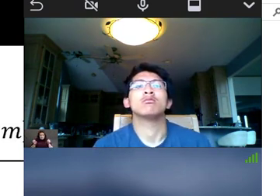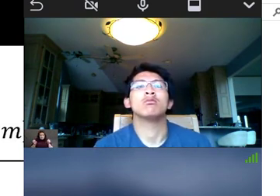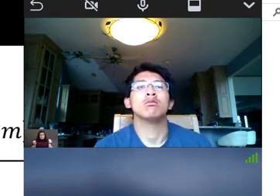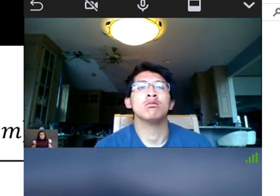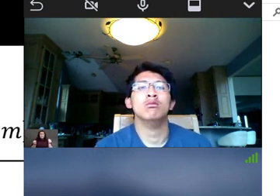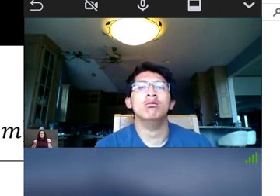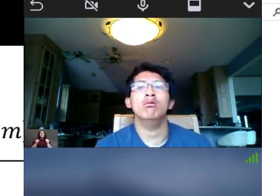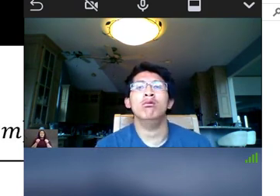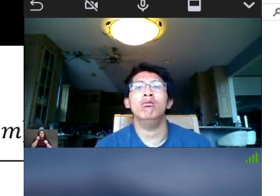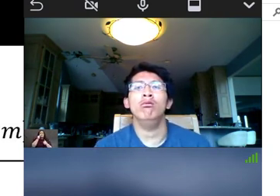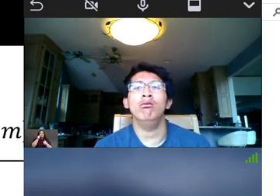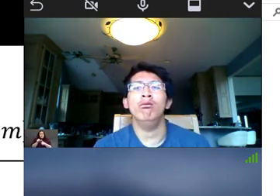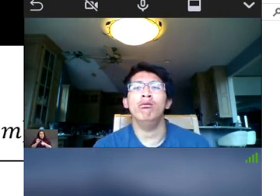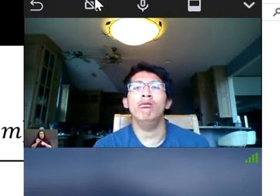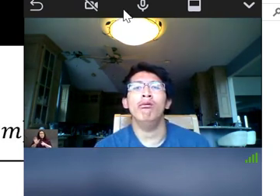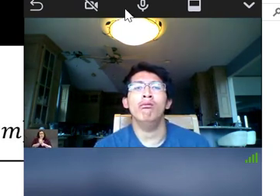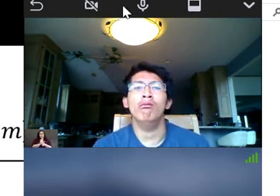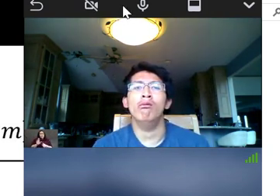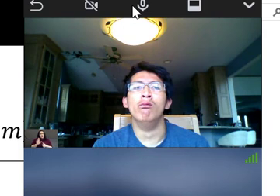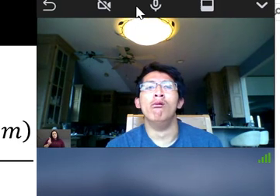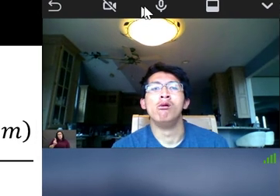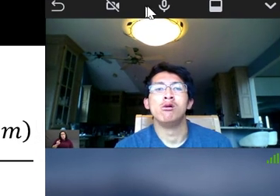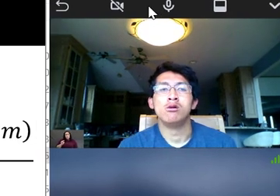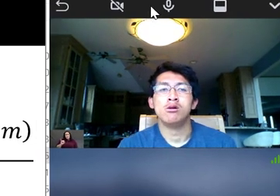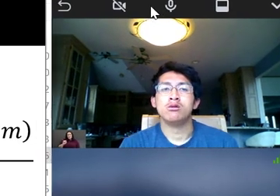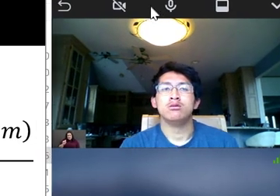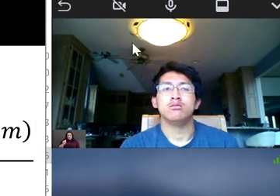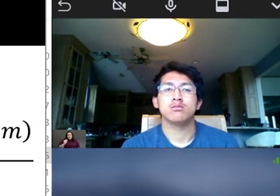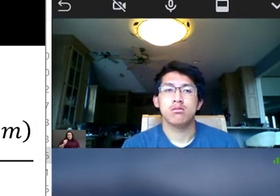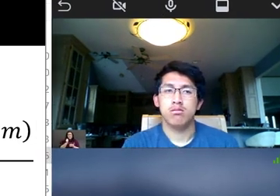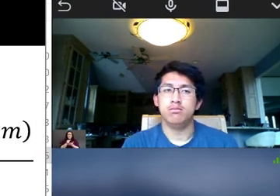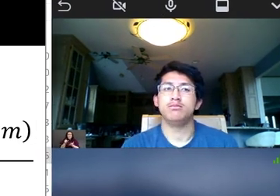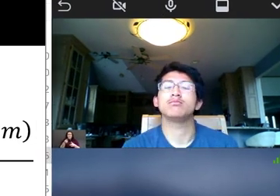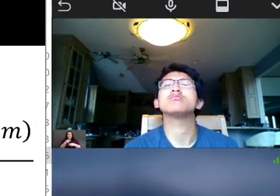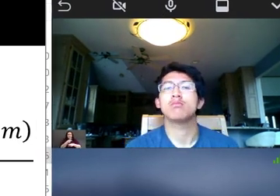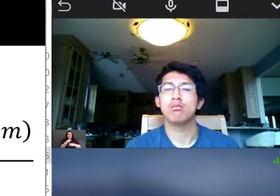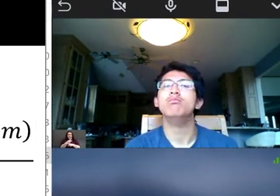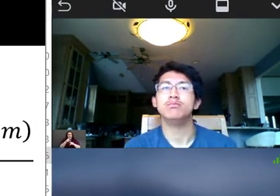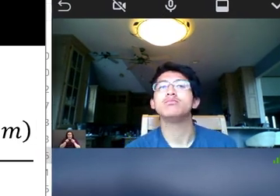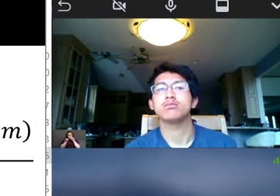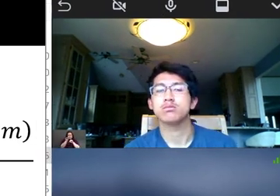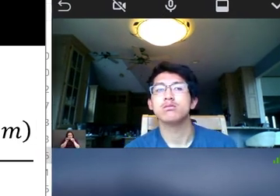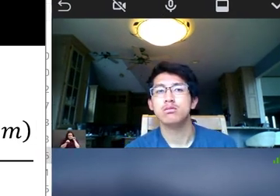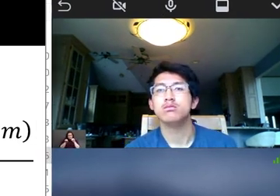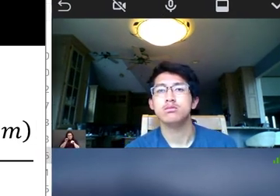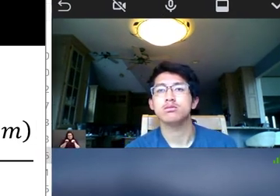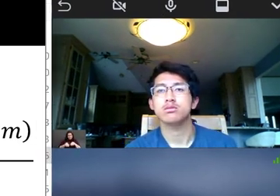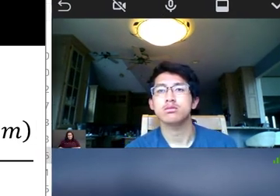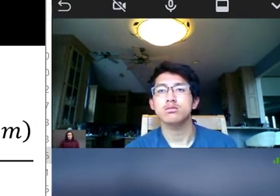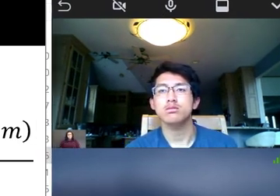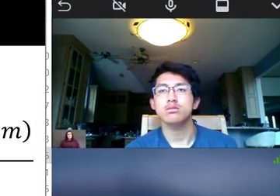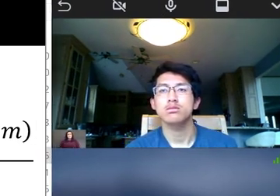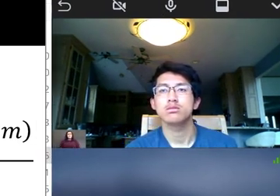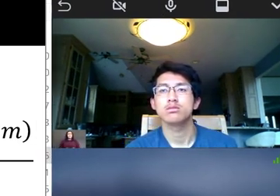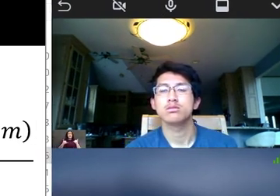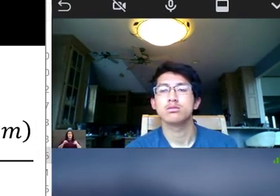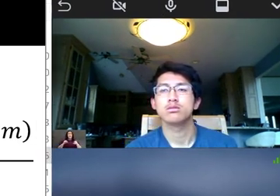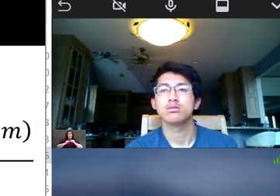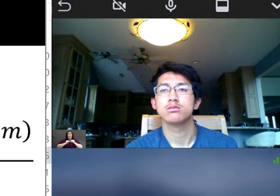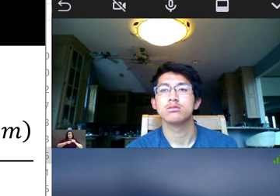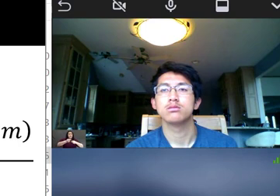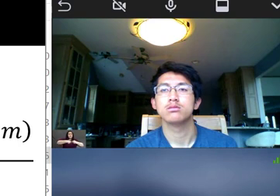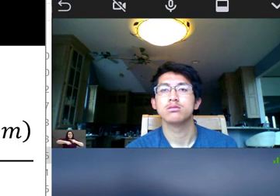So here I have done the math, right? I started just entering the numbers, right? So here you can